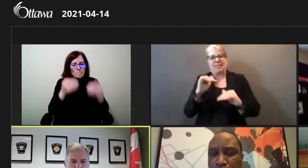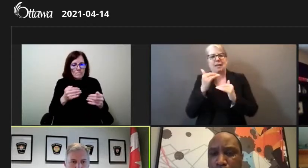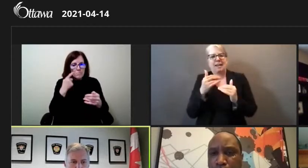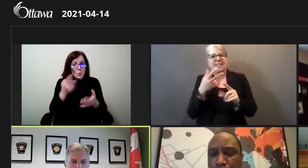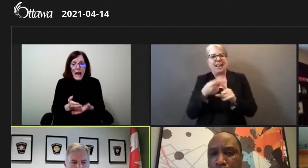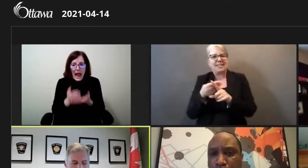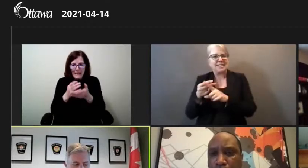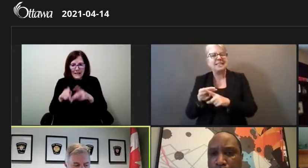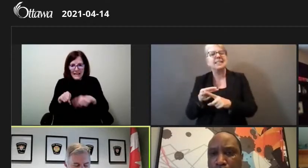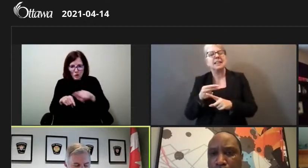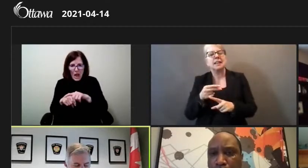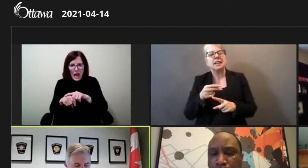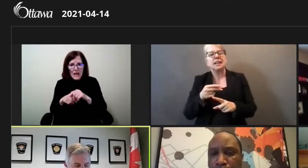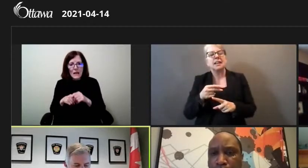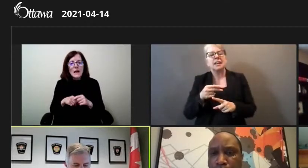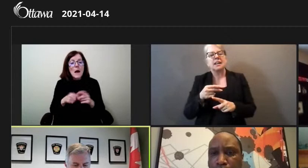to